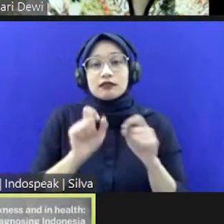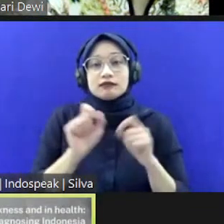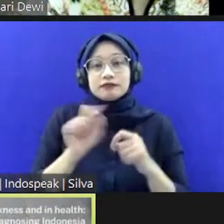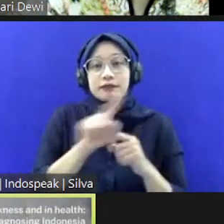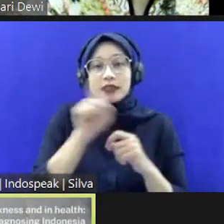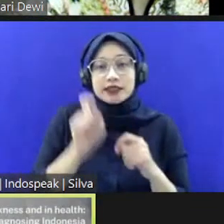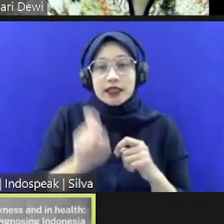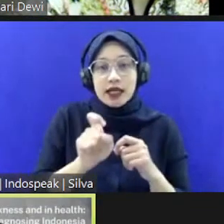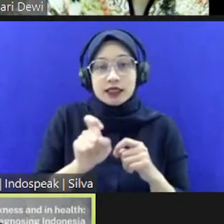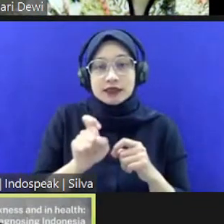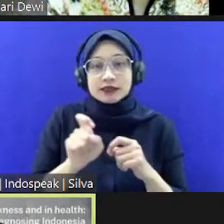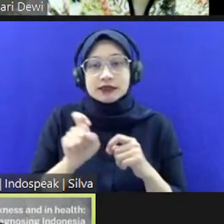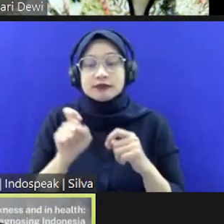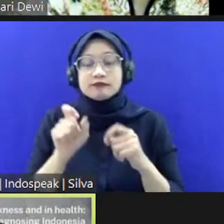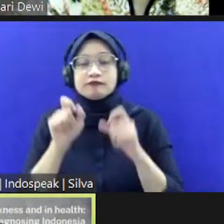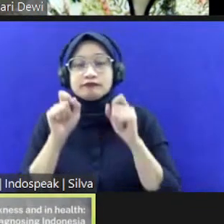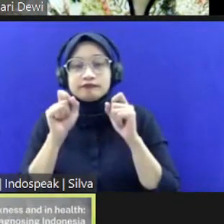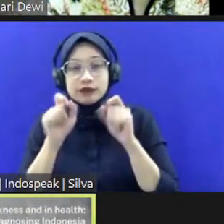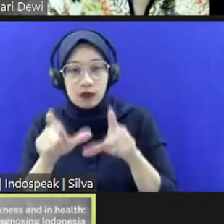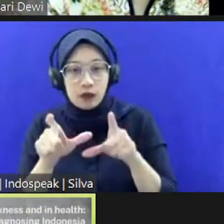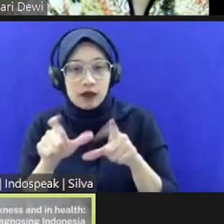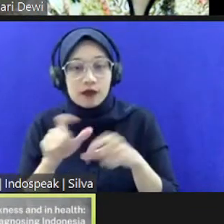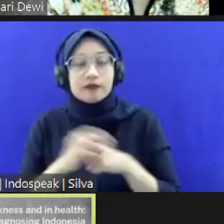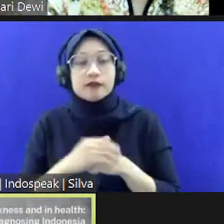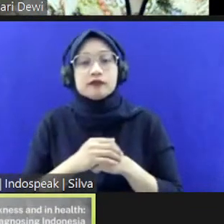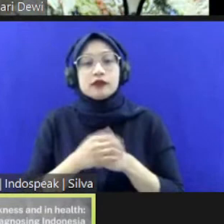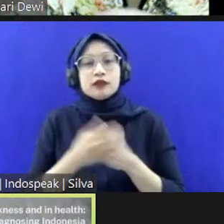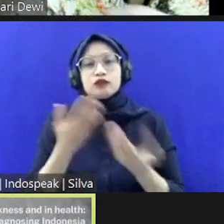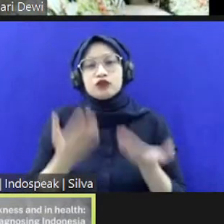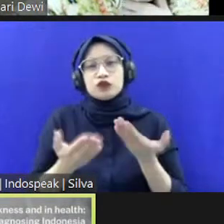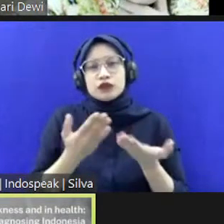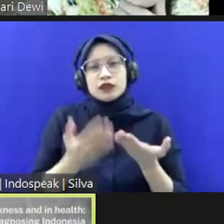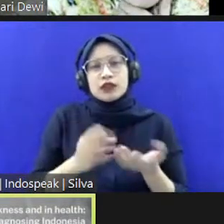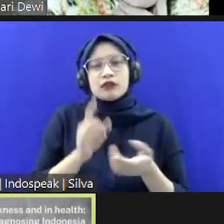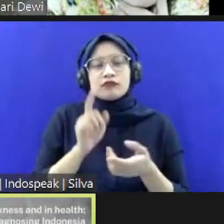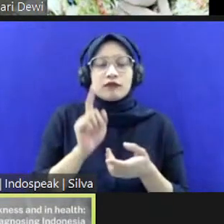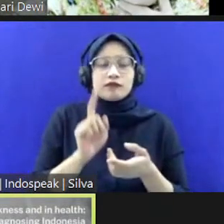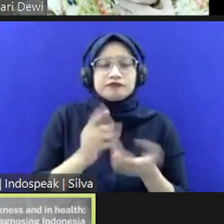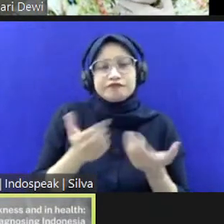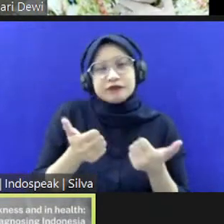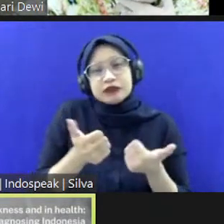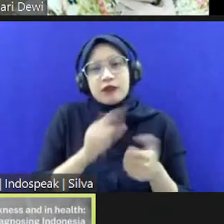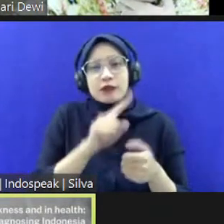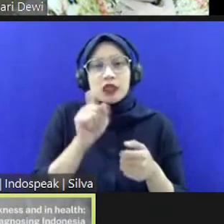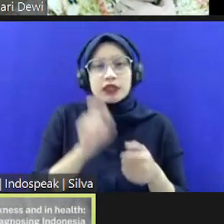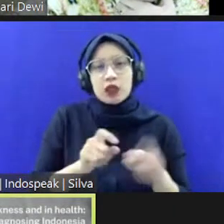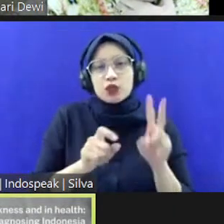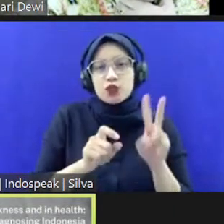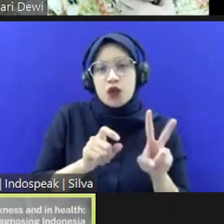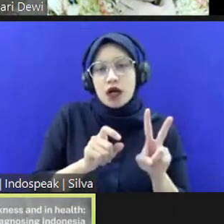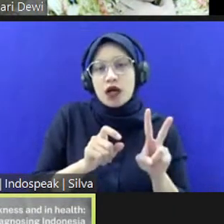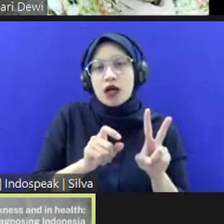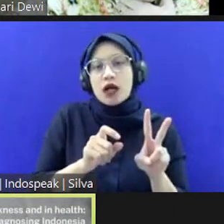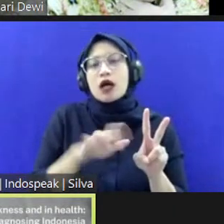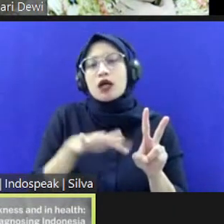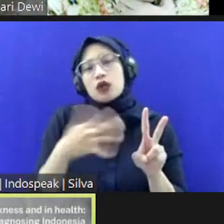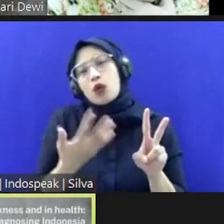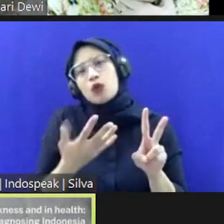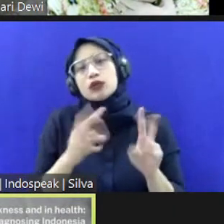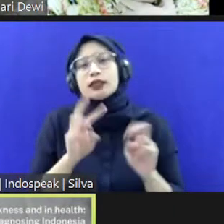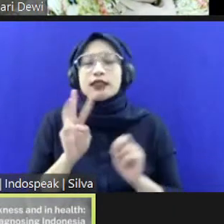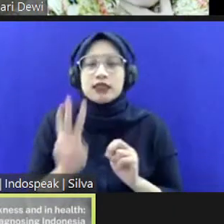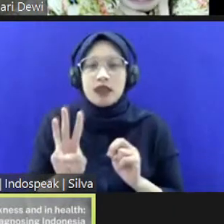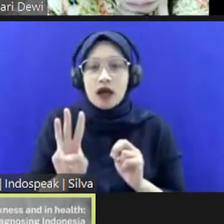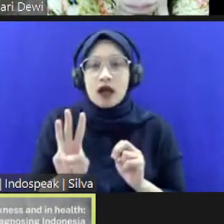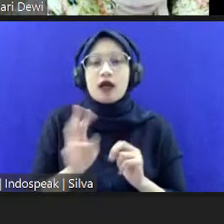session. We will have maybe 2 to 3 rounds with 2 to 3 questions for each